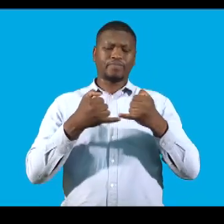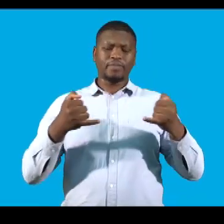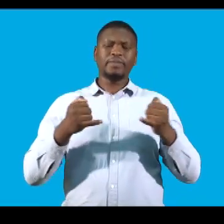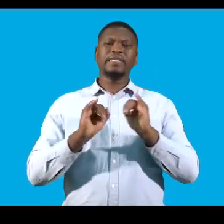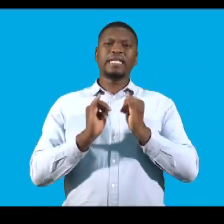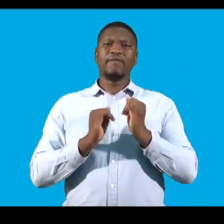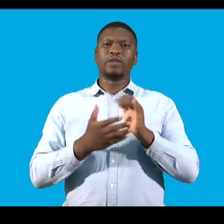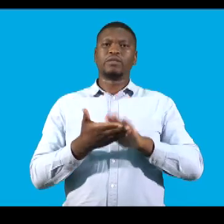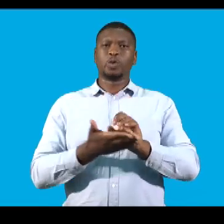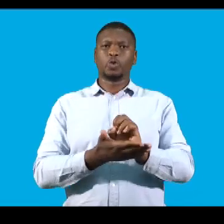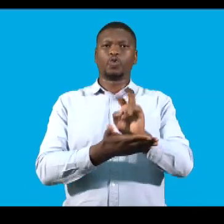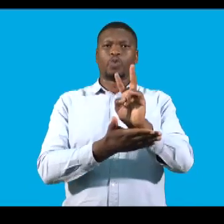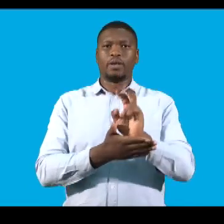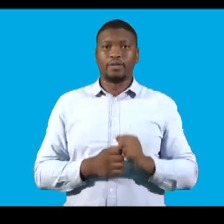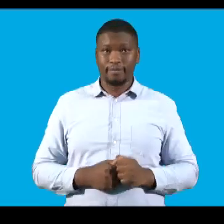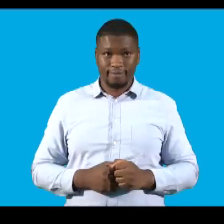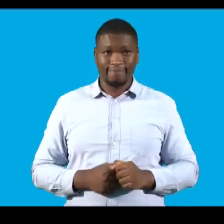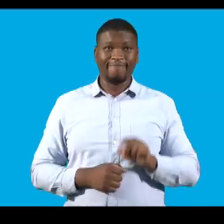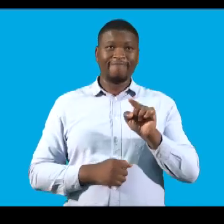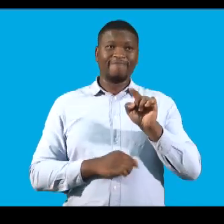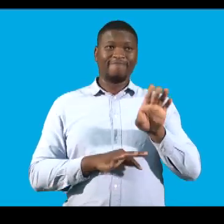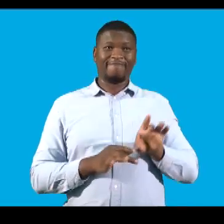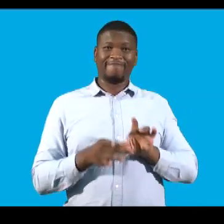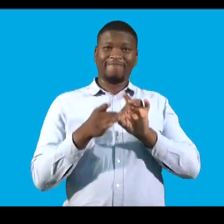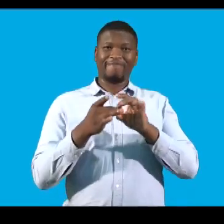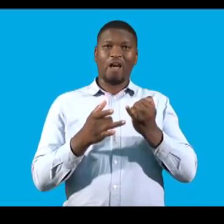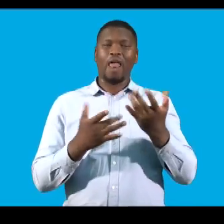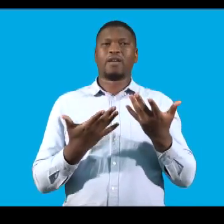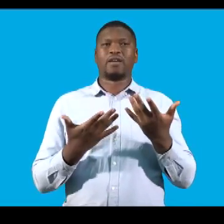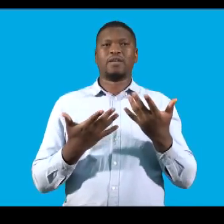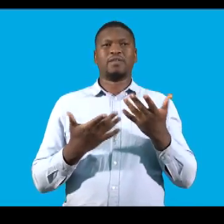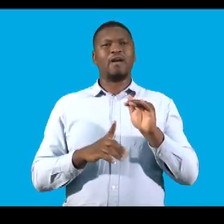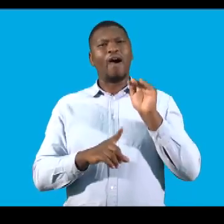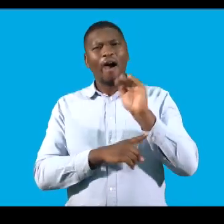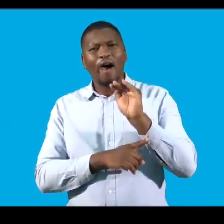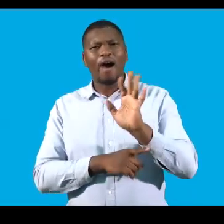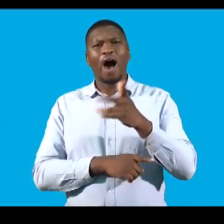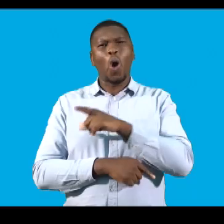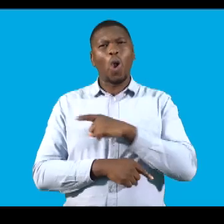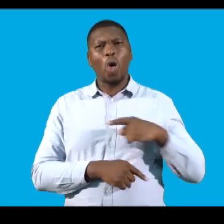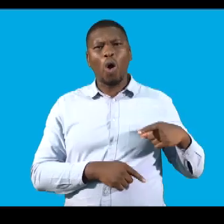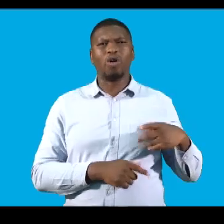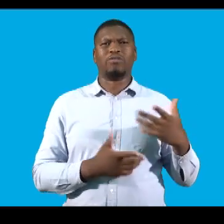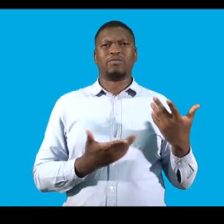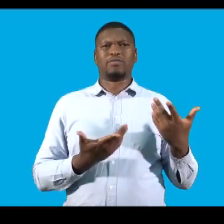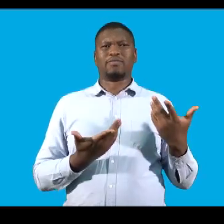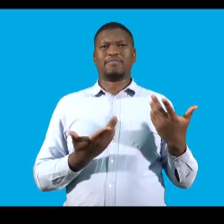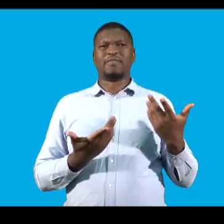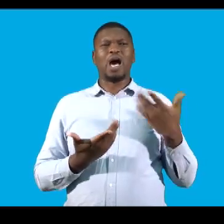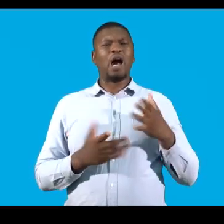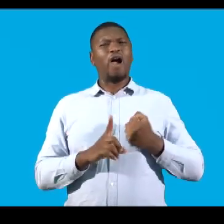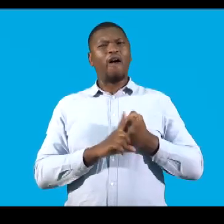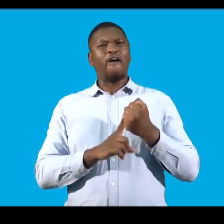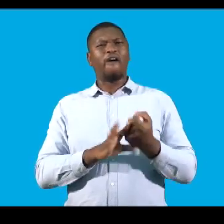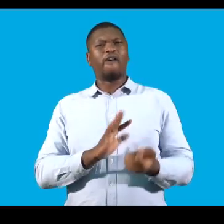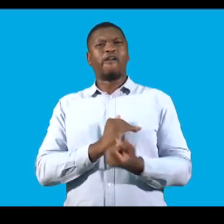lines 11 to 12. Talk to the paralyzing heat in the air. Inquire how long the mercilessness